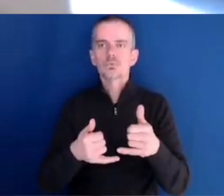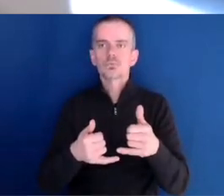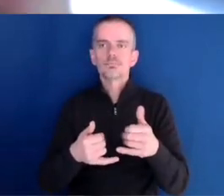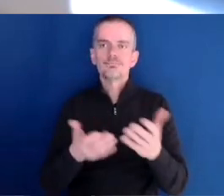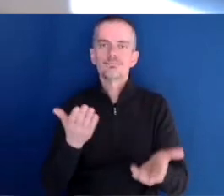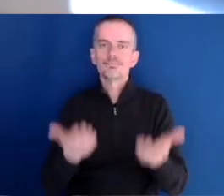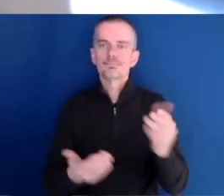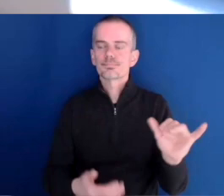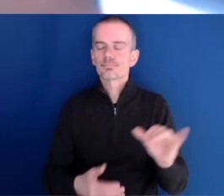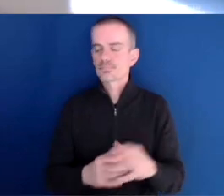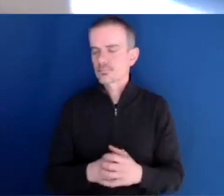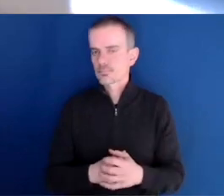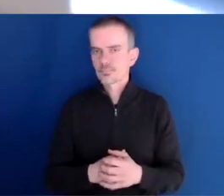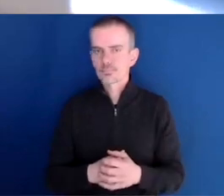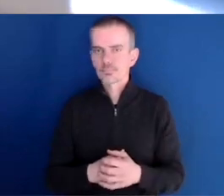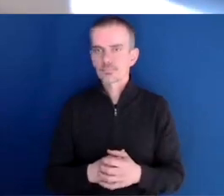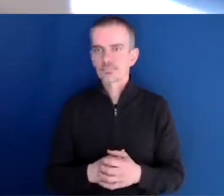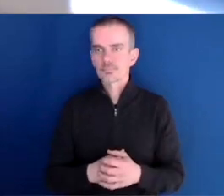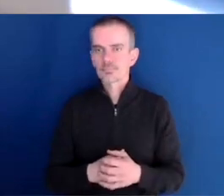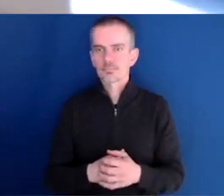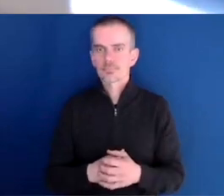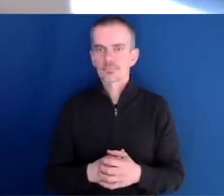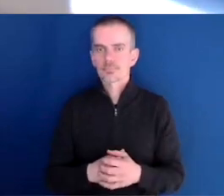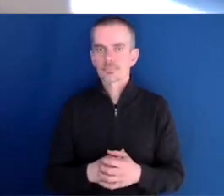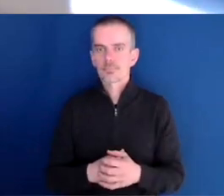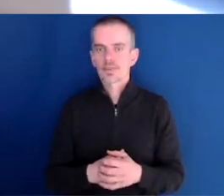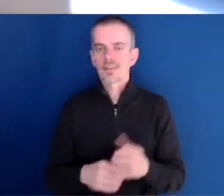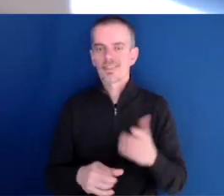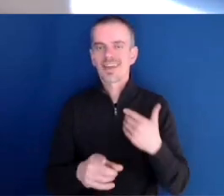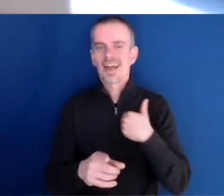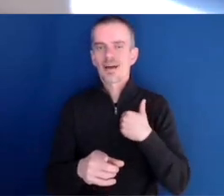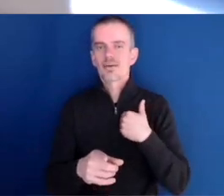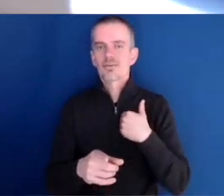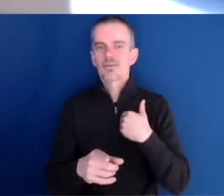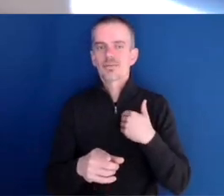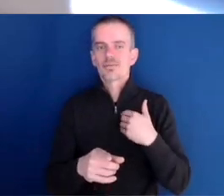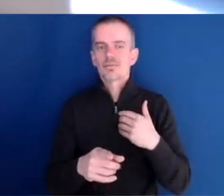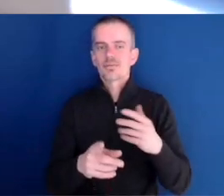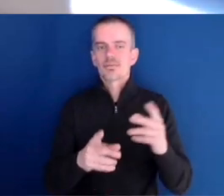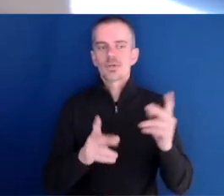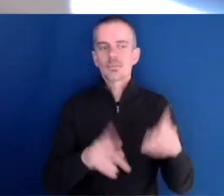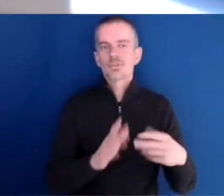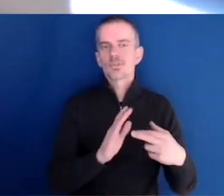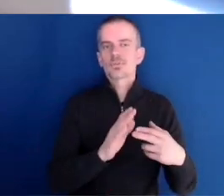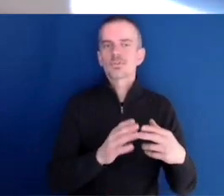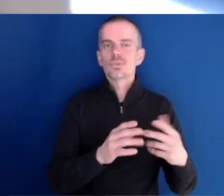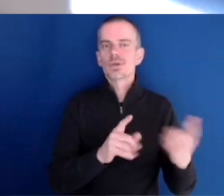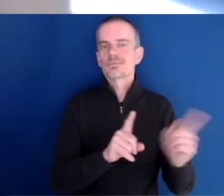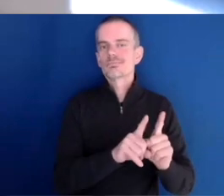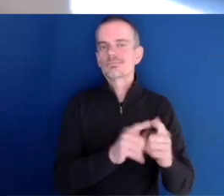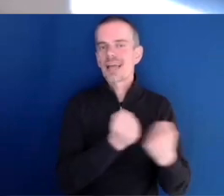like someone who can help advocate or help communicate with an agency on your behalf. So,